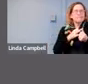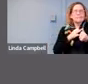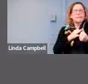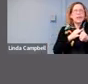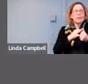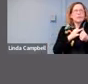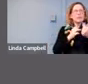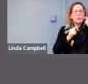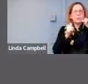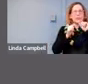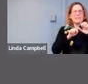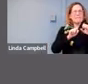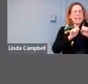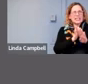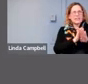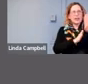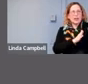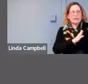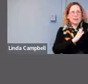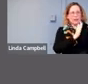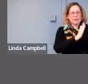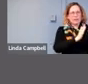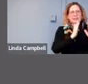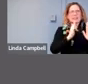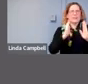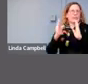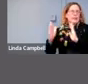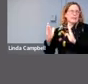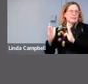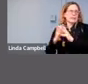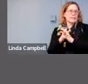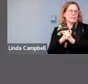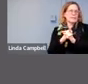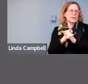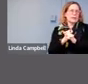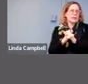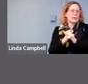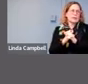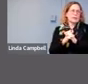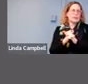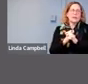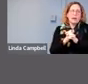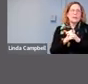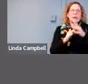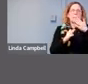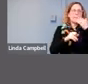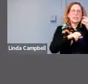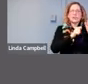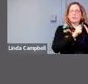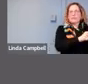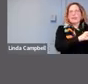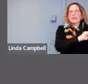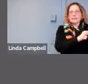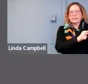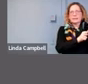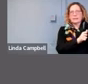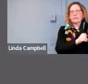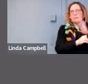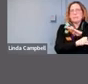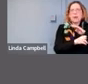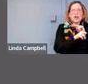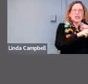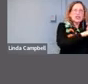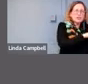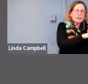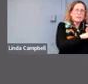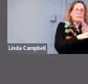species. So what can we do? So if we look at back at the invasive curve, we have our three stages. And the best time is